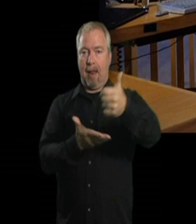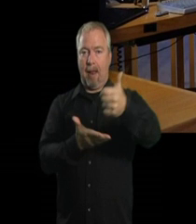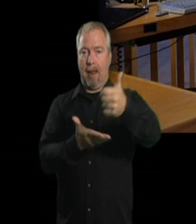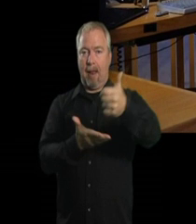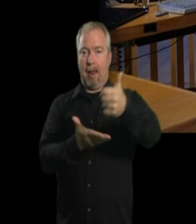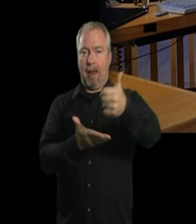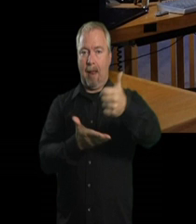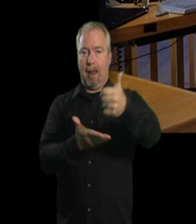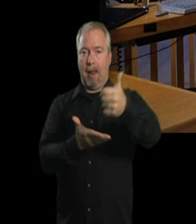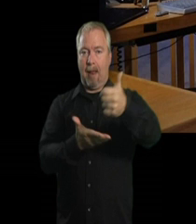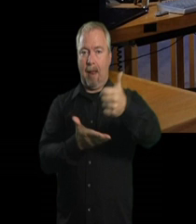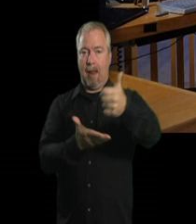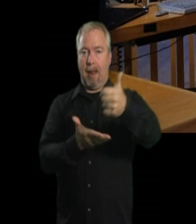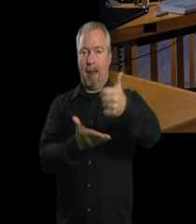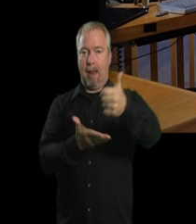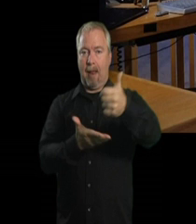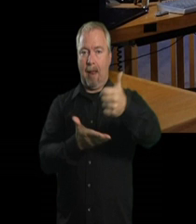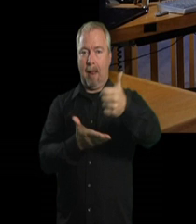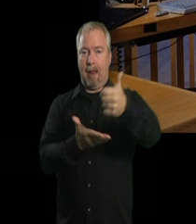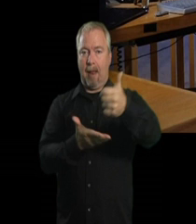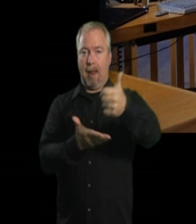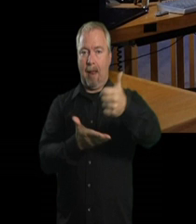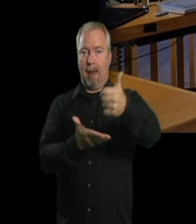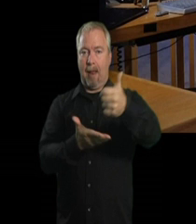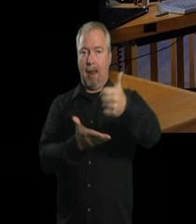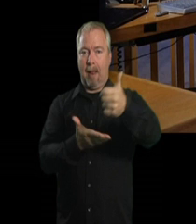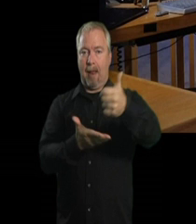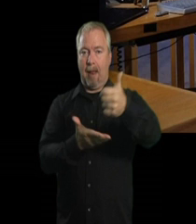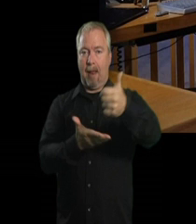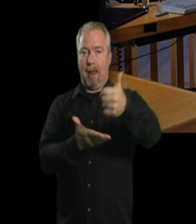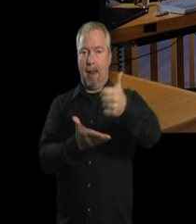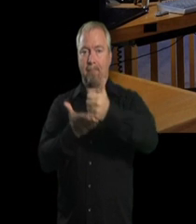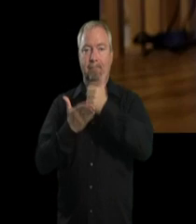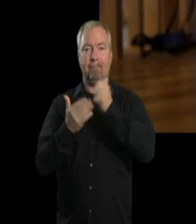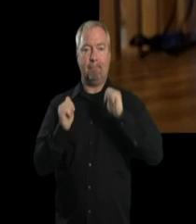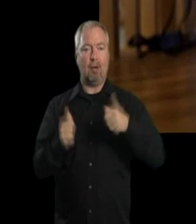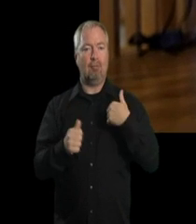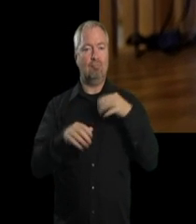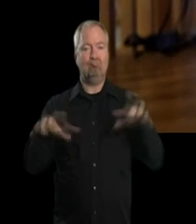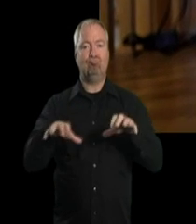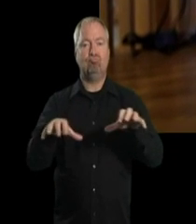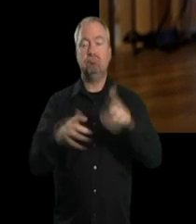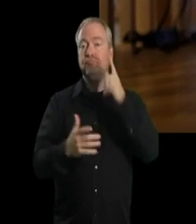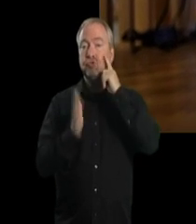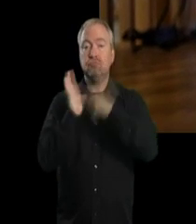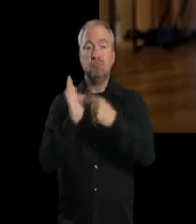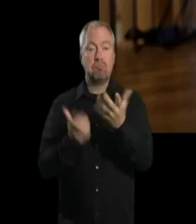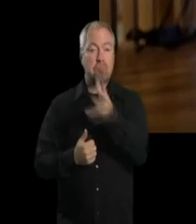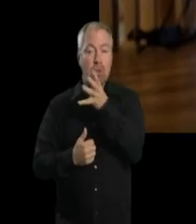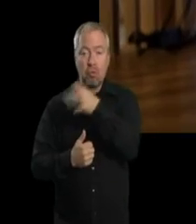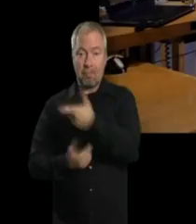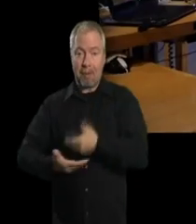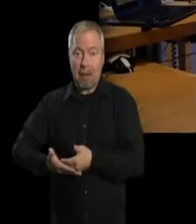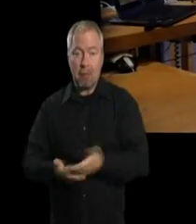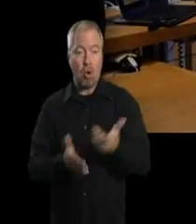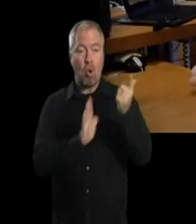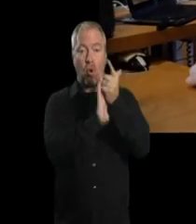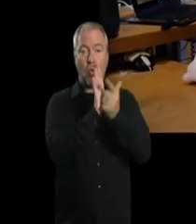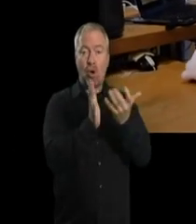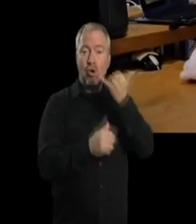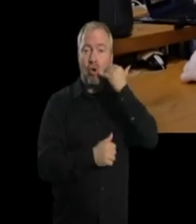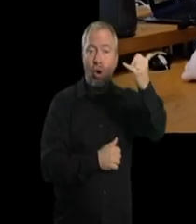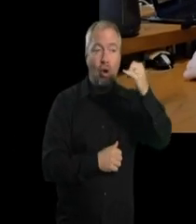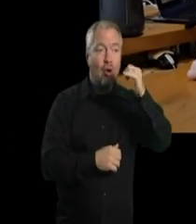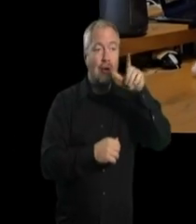into place under it before lowering it. Then he uses a custom mouse interface. If you're a mom with a new baby, if you're a